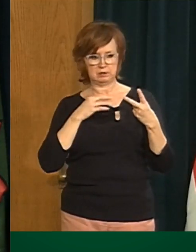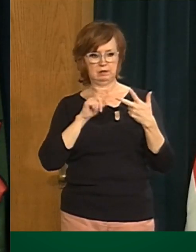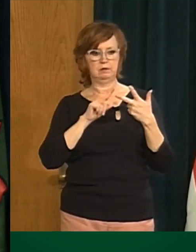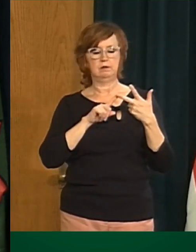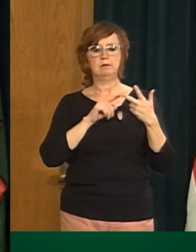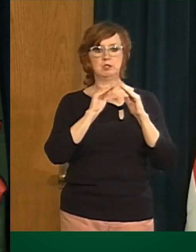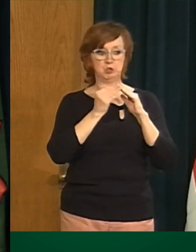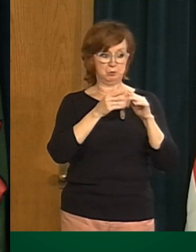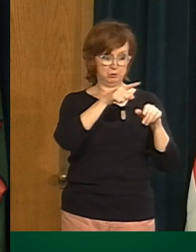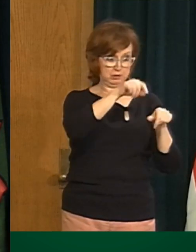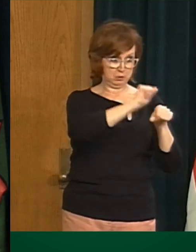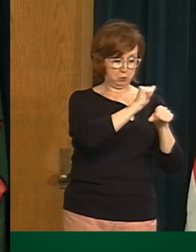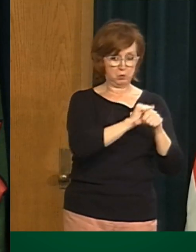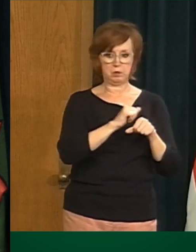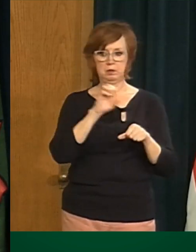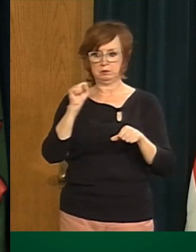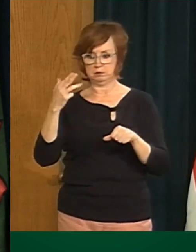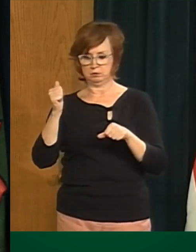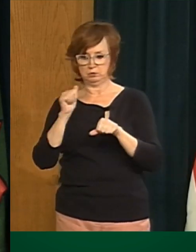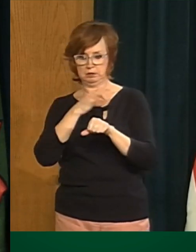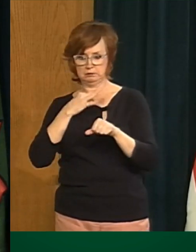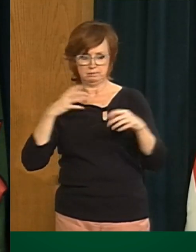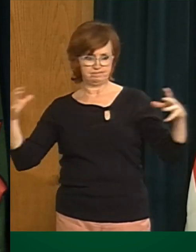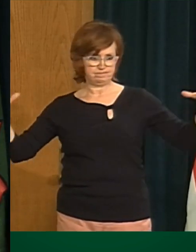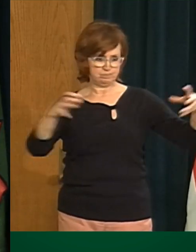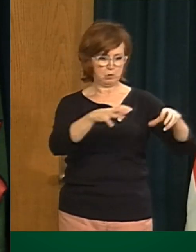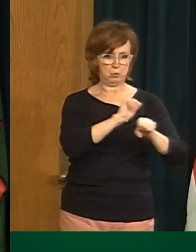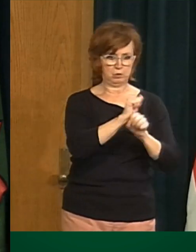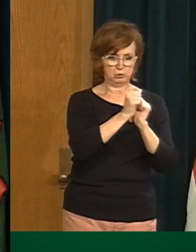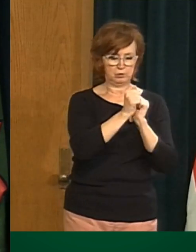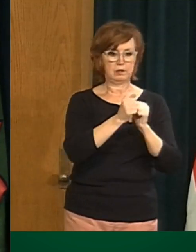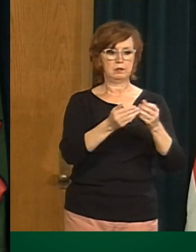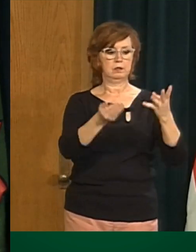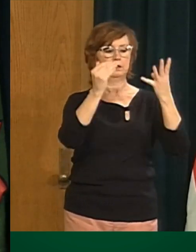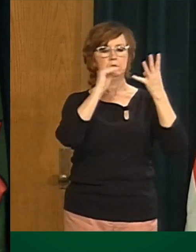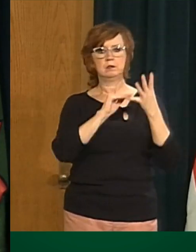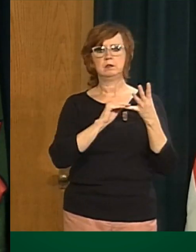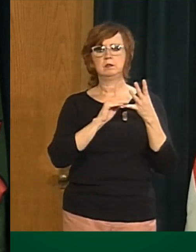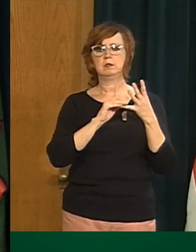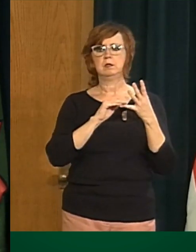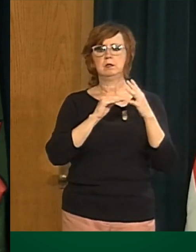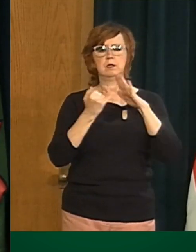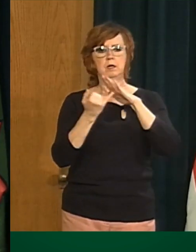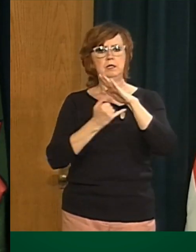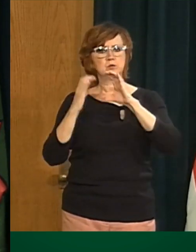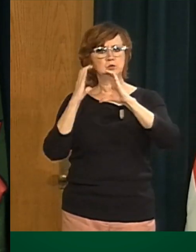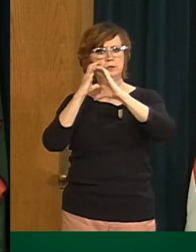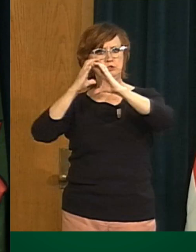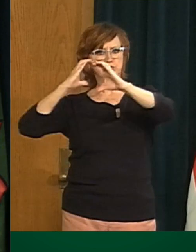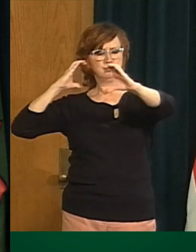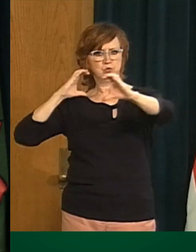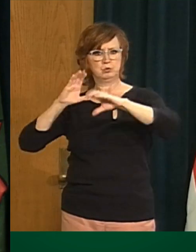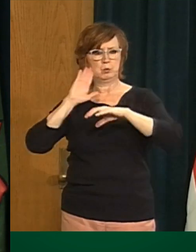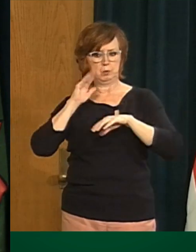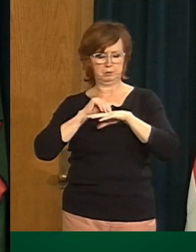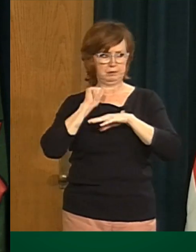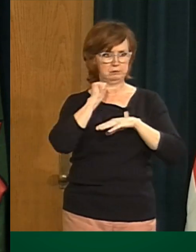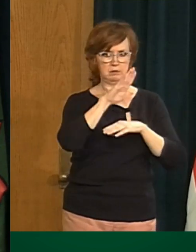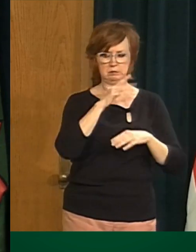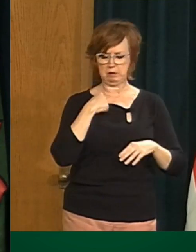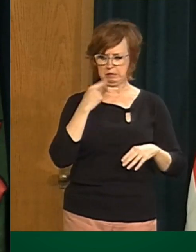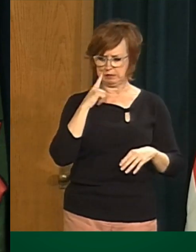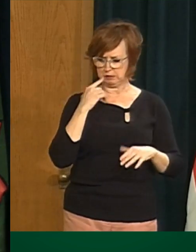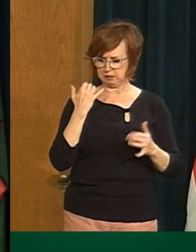surge testing efforts. You're seeing a number of self-isolation units that are coming into Loche. I believe 8 will be